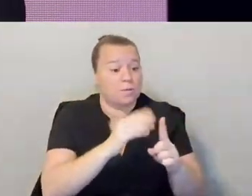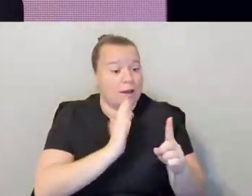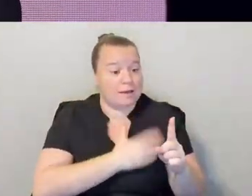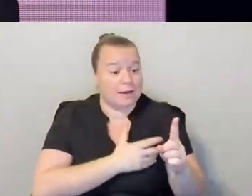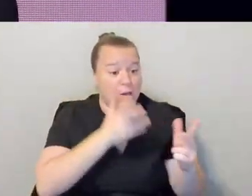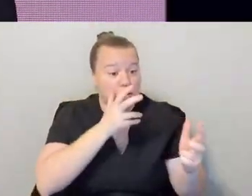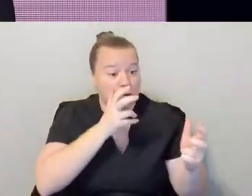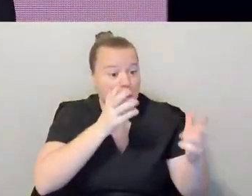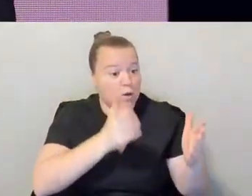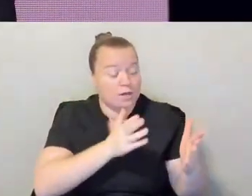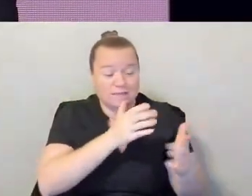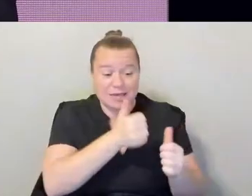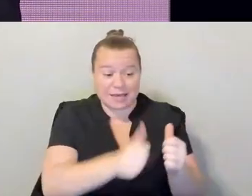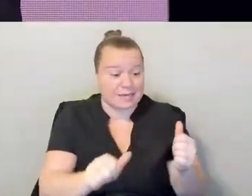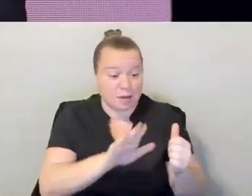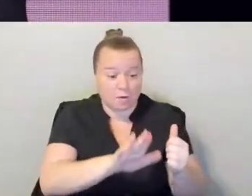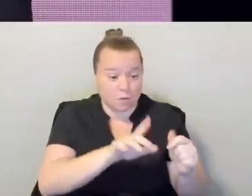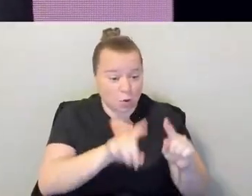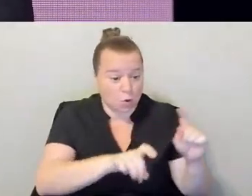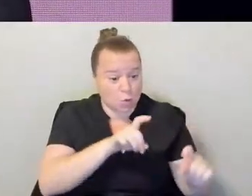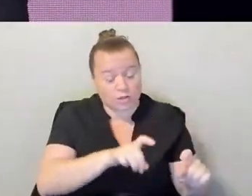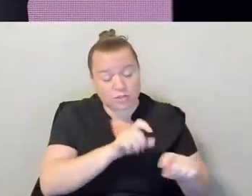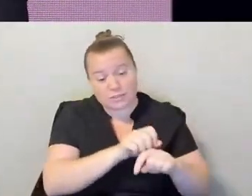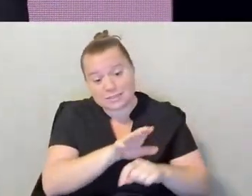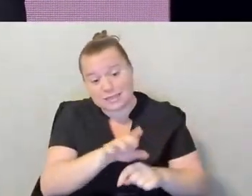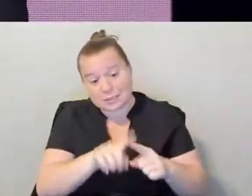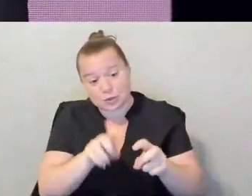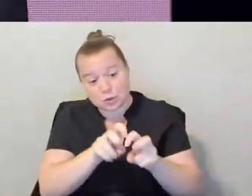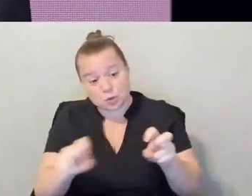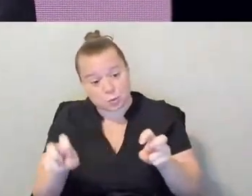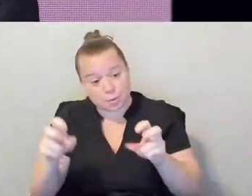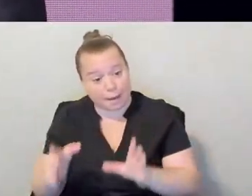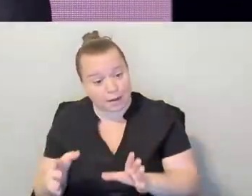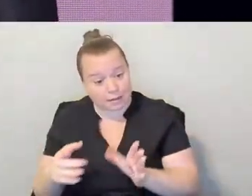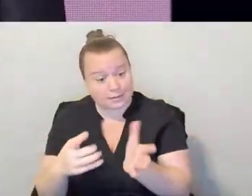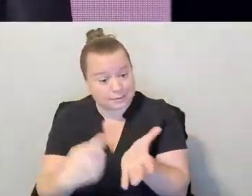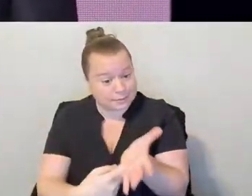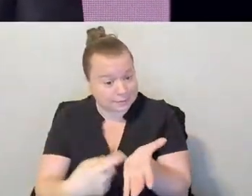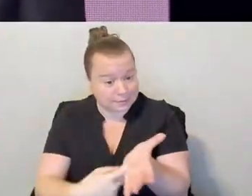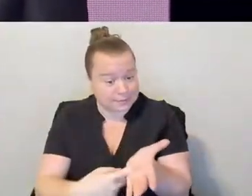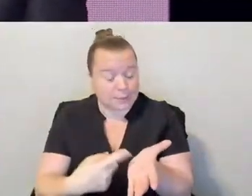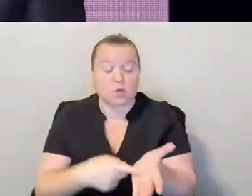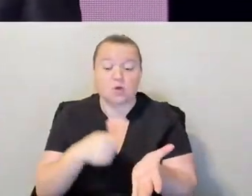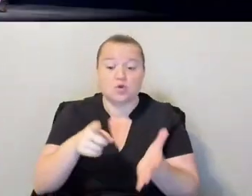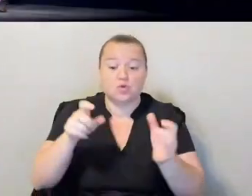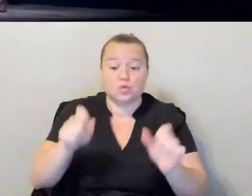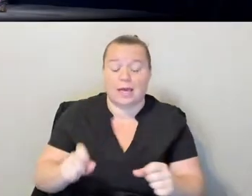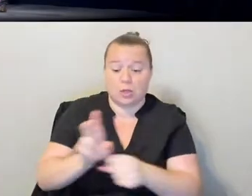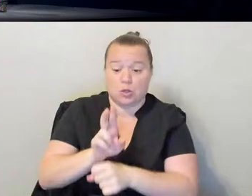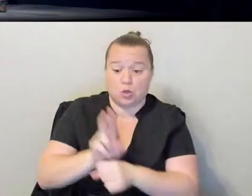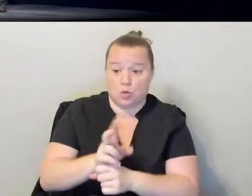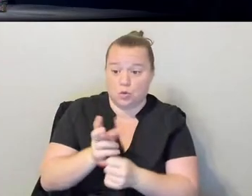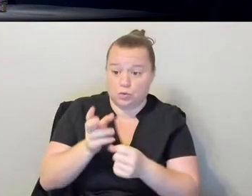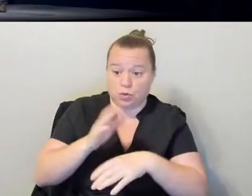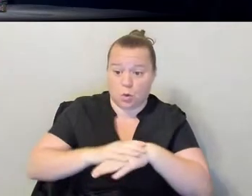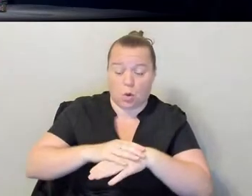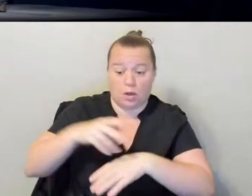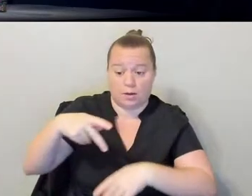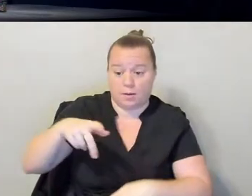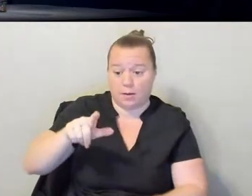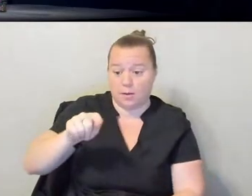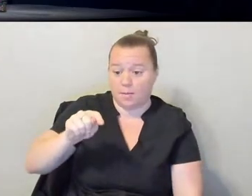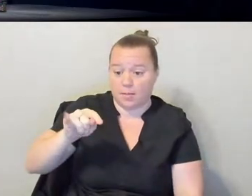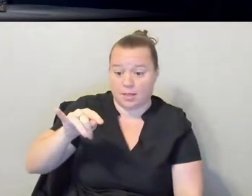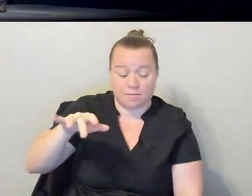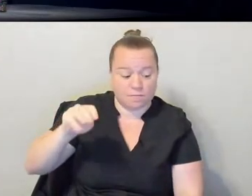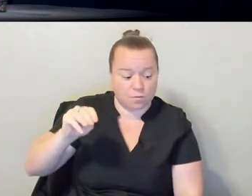your own questions to our panelists during this discussion, you can do so on the platform. And if you're also interested in other people's